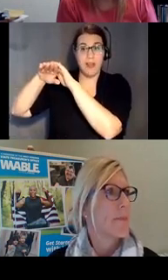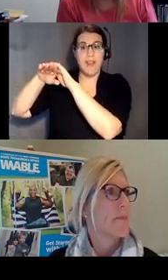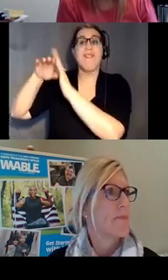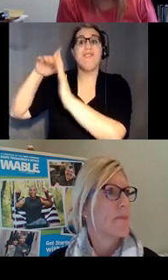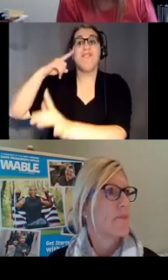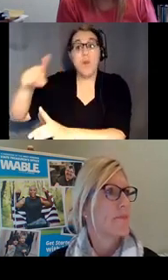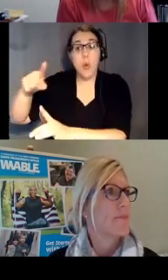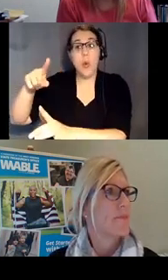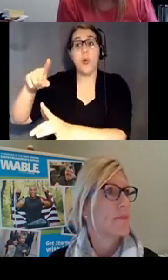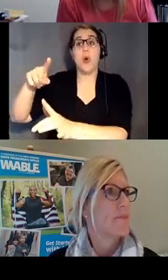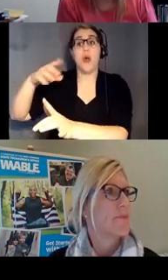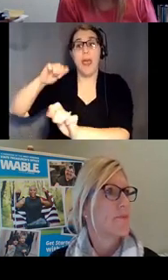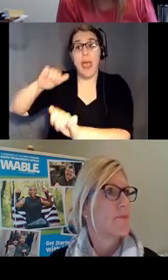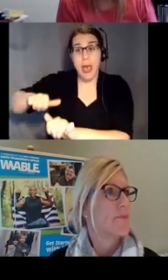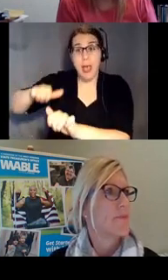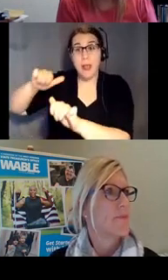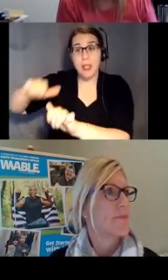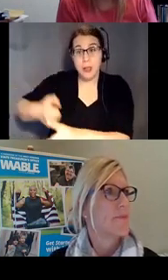eligibility.